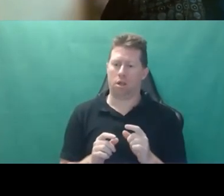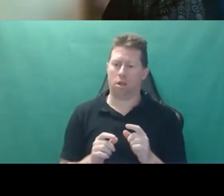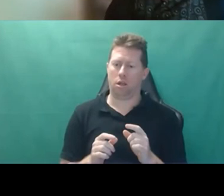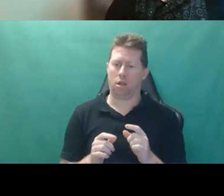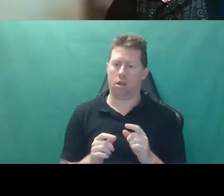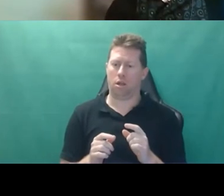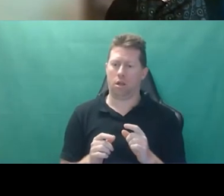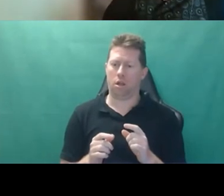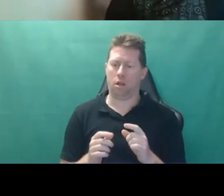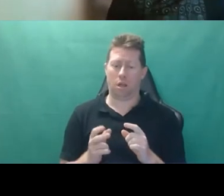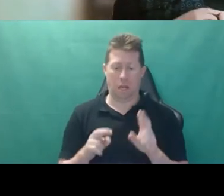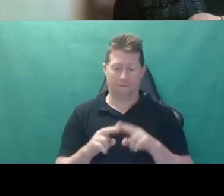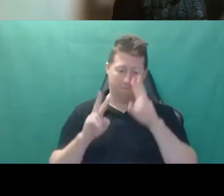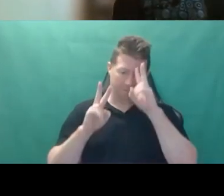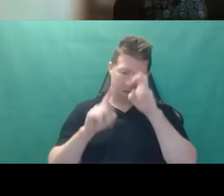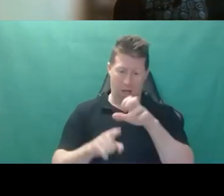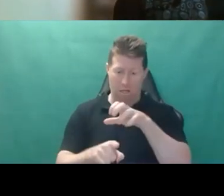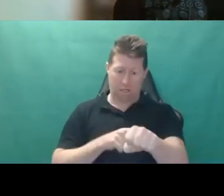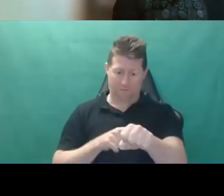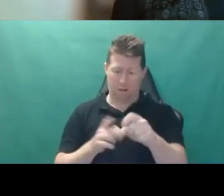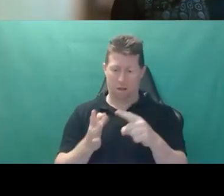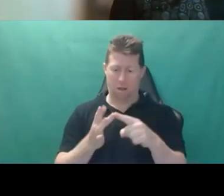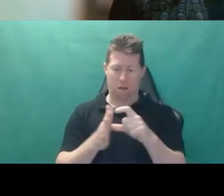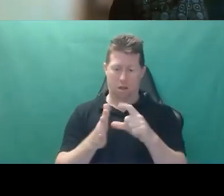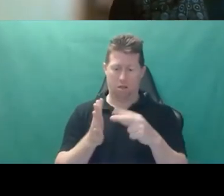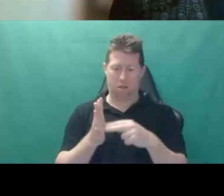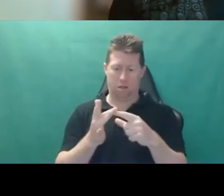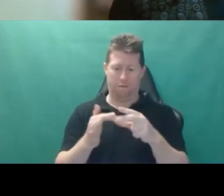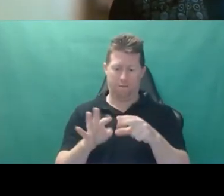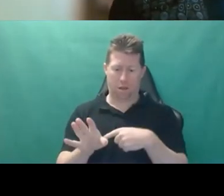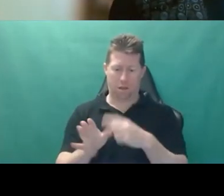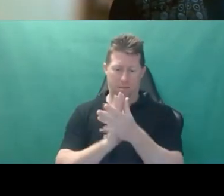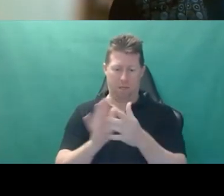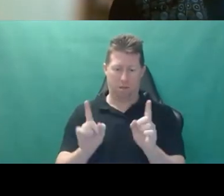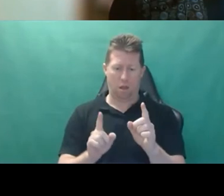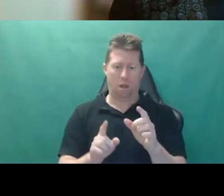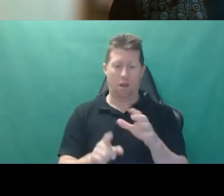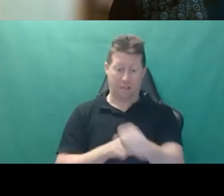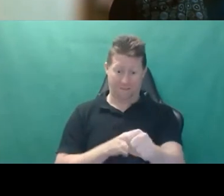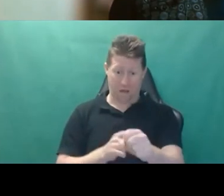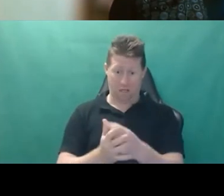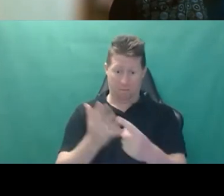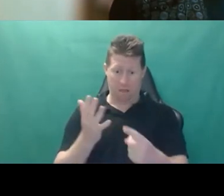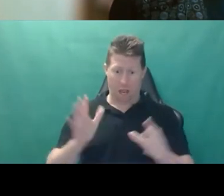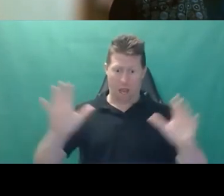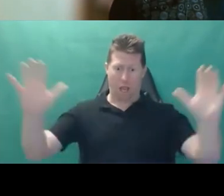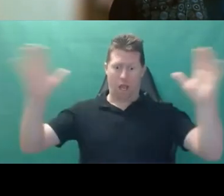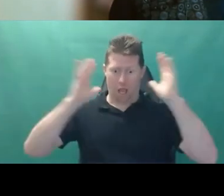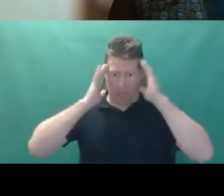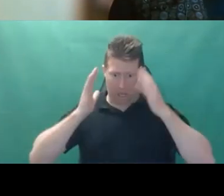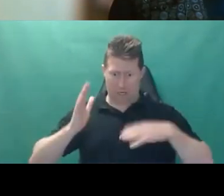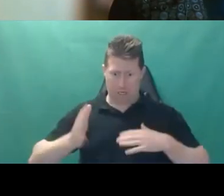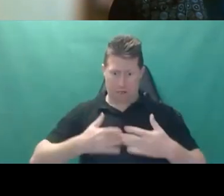once you identify disability, whatever that means, there seems to be this imperative to manage to